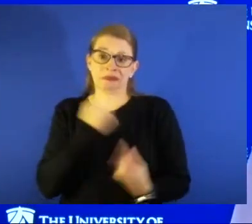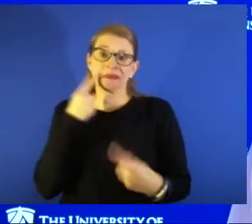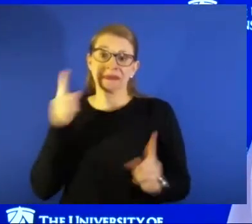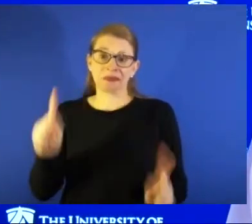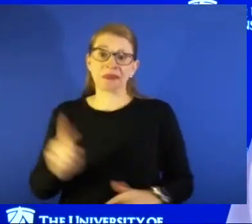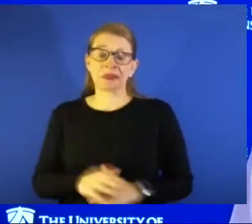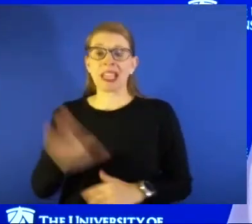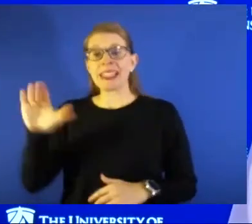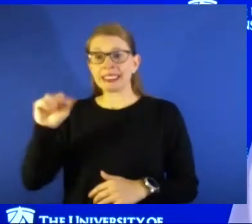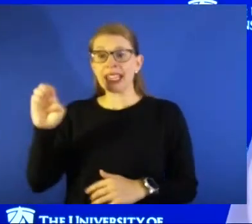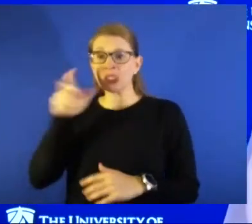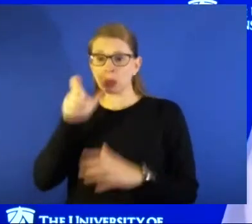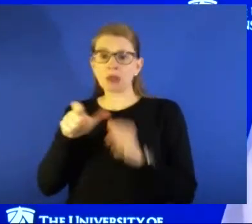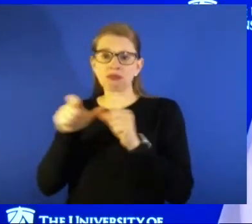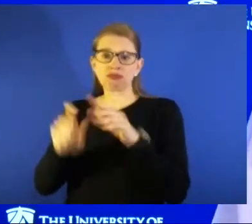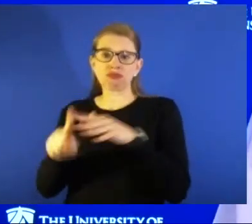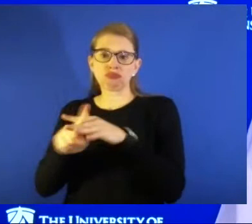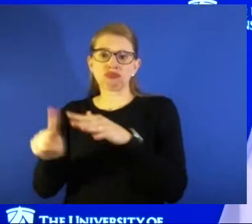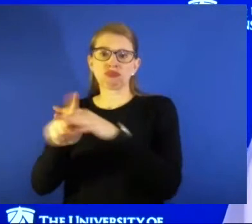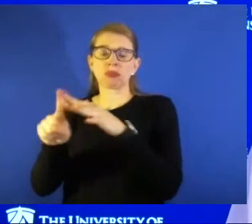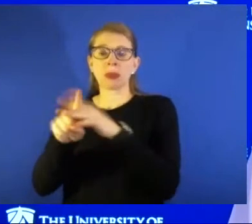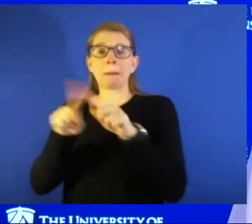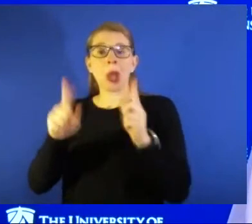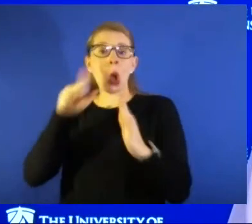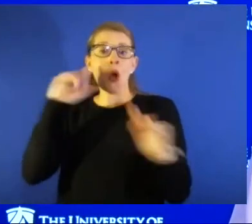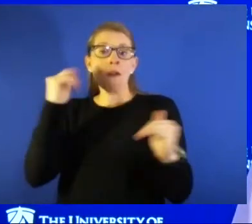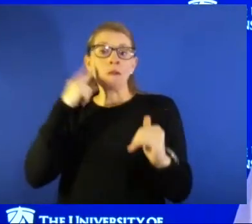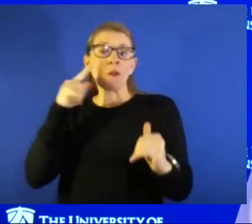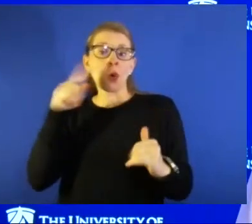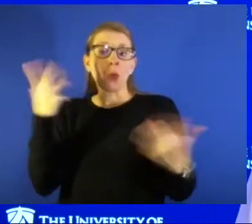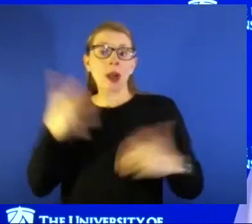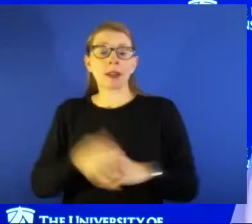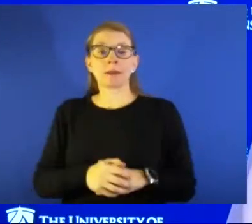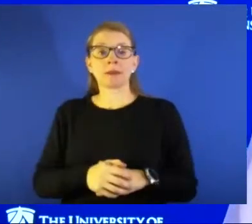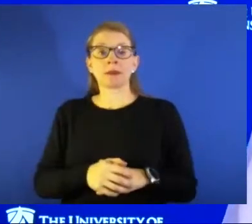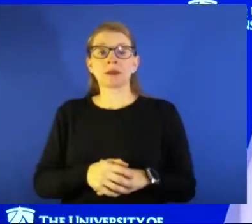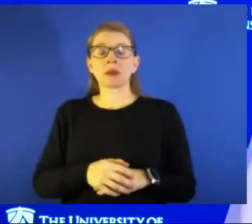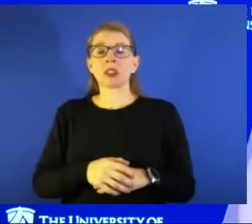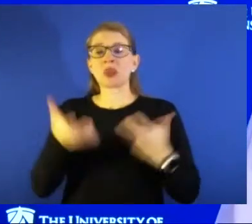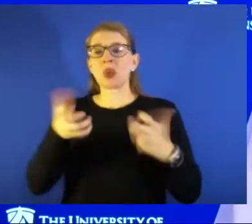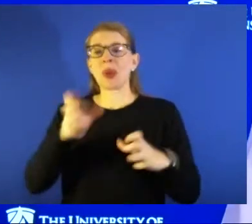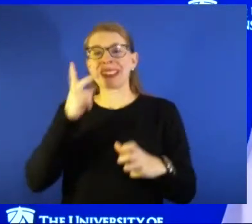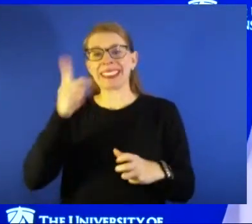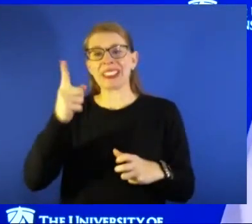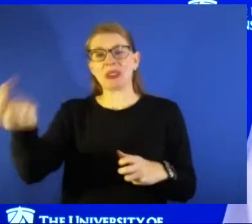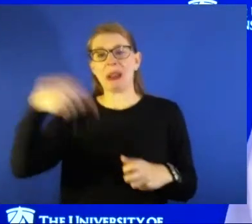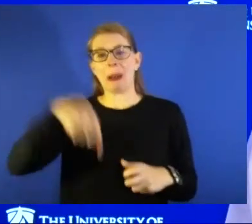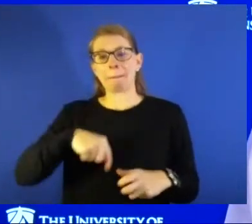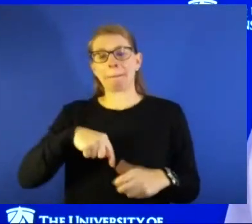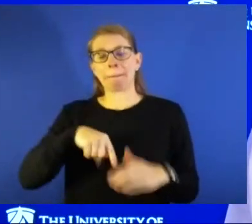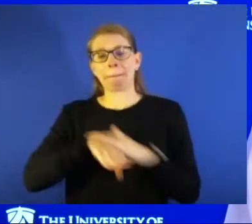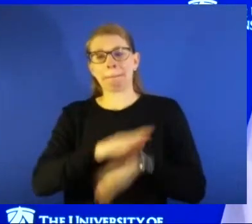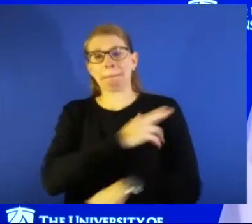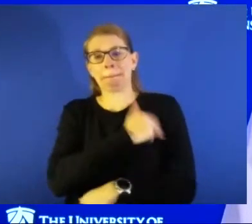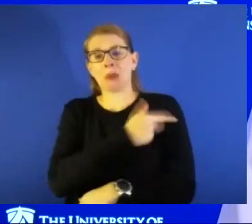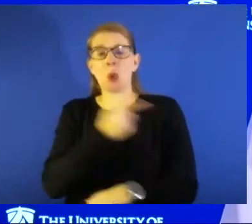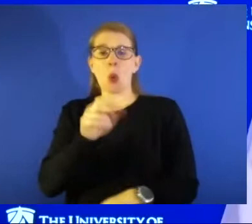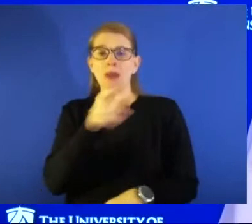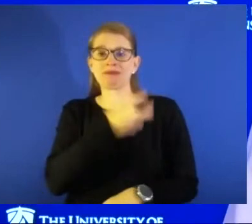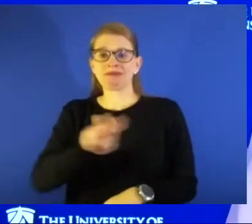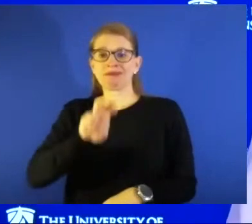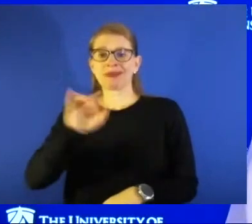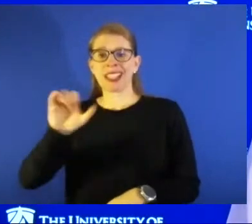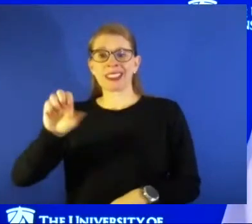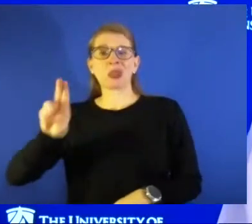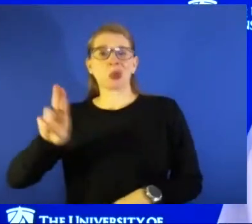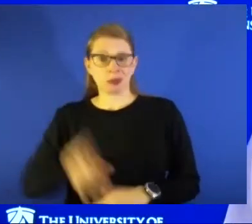see cases. What we really hope for is that we aren't having to see you come into the hospital or having you come into the ICU. So we will have